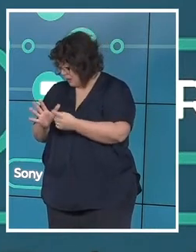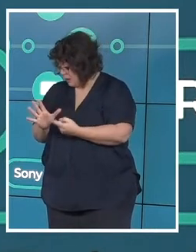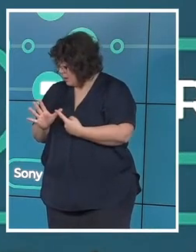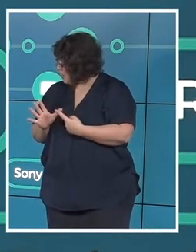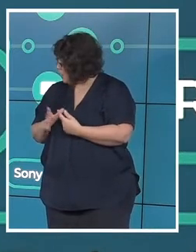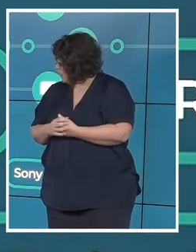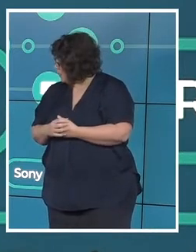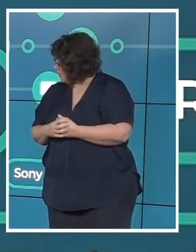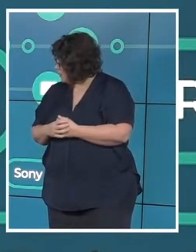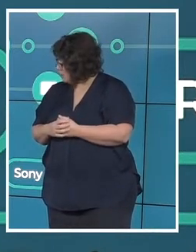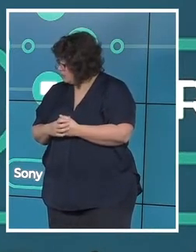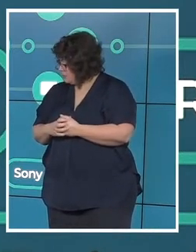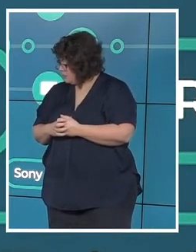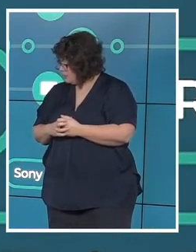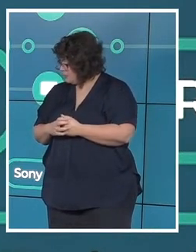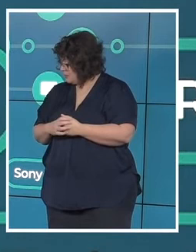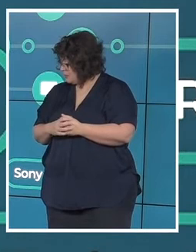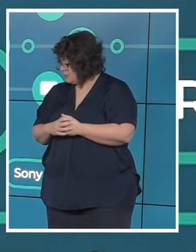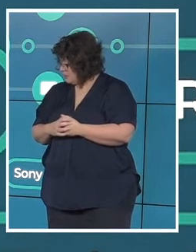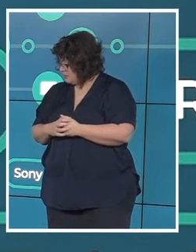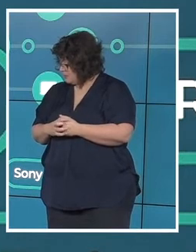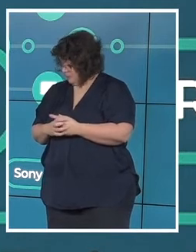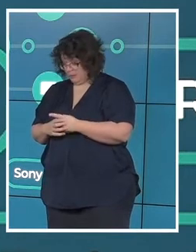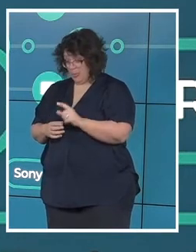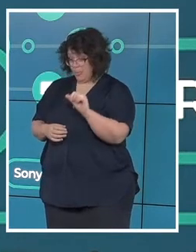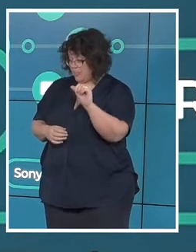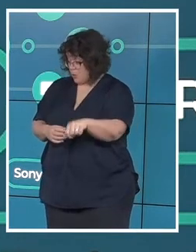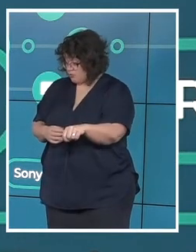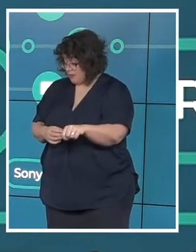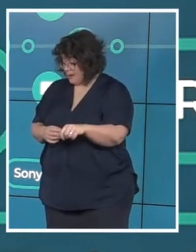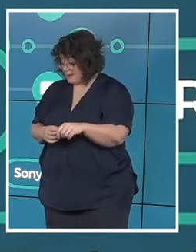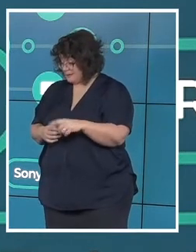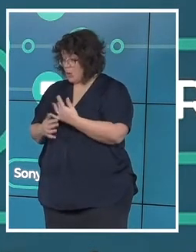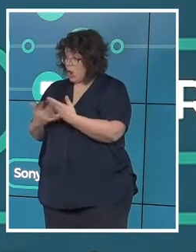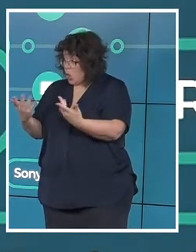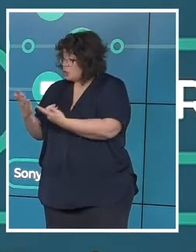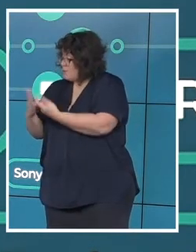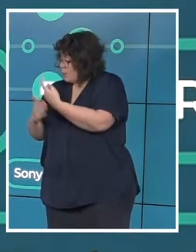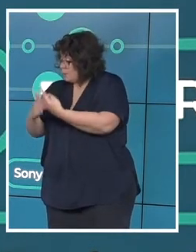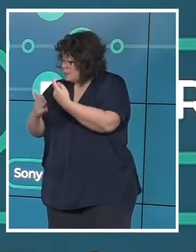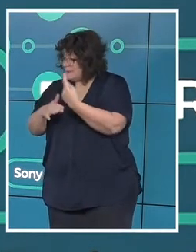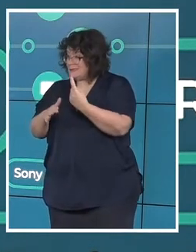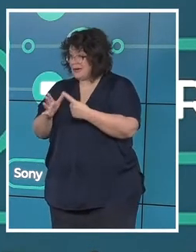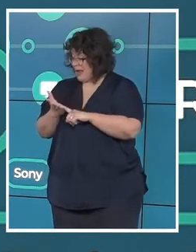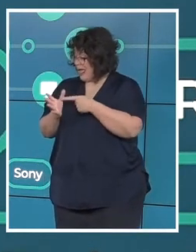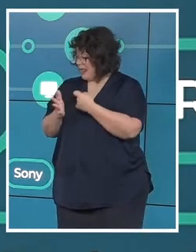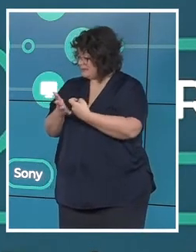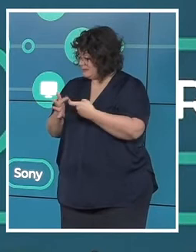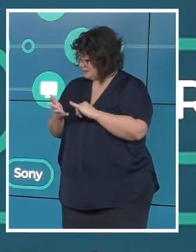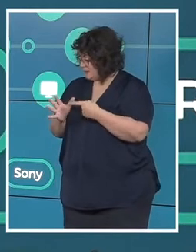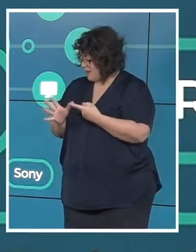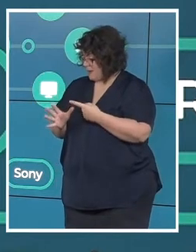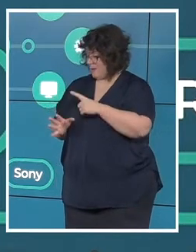because of the tourism in the summer. And even the employers even seek applicants from